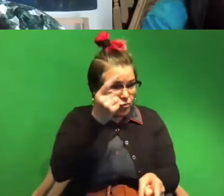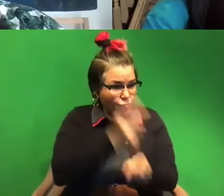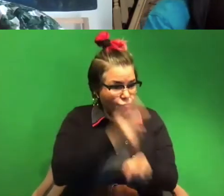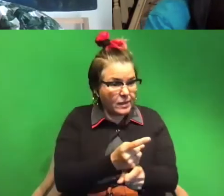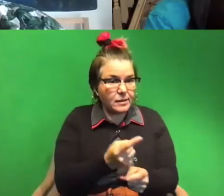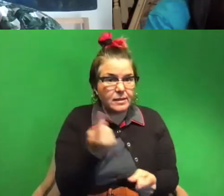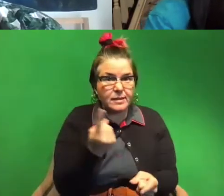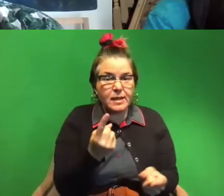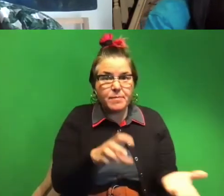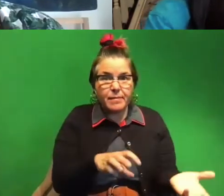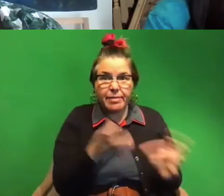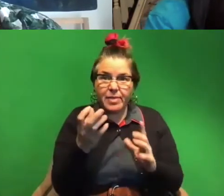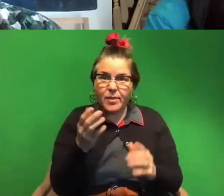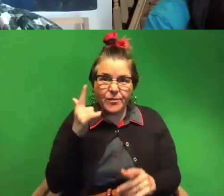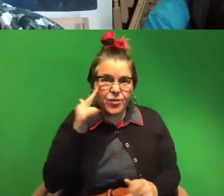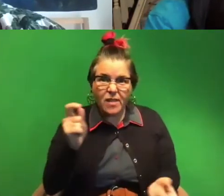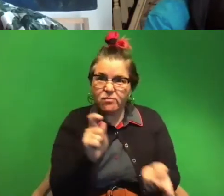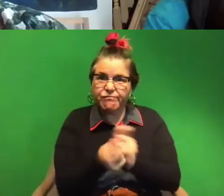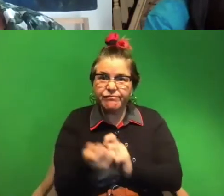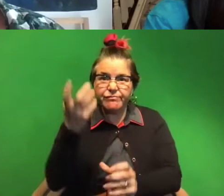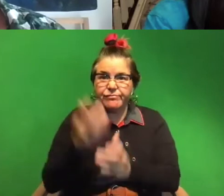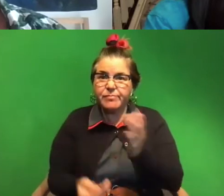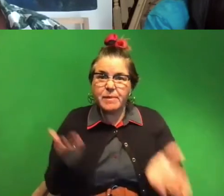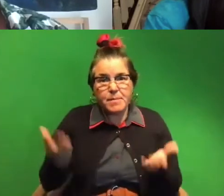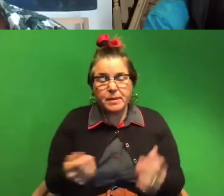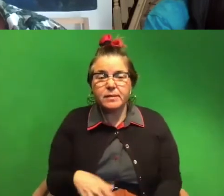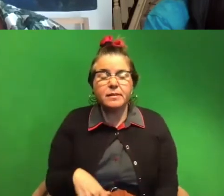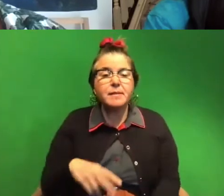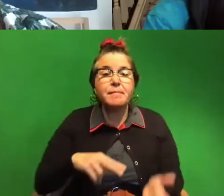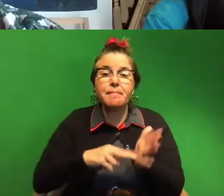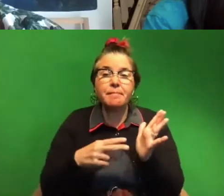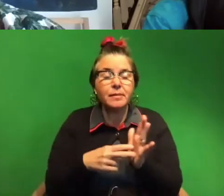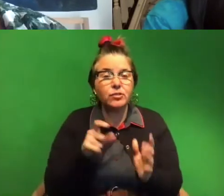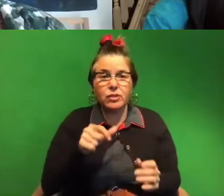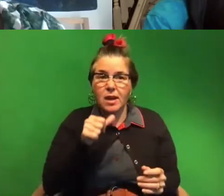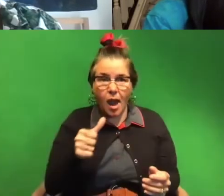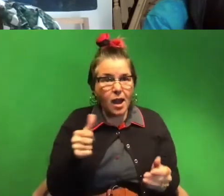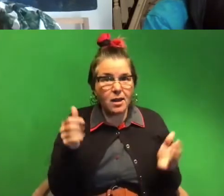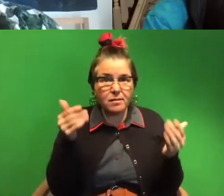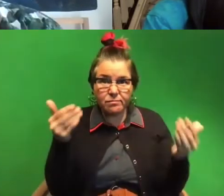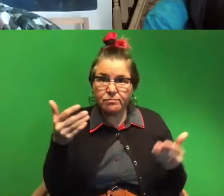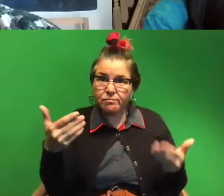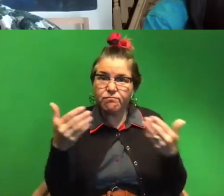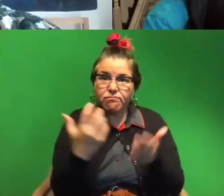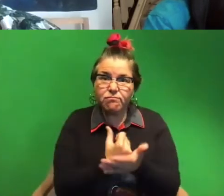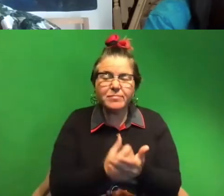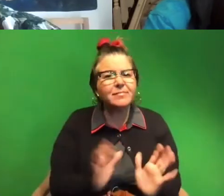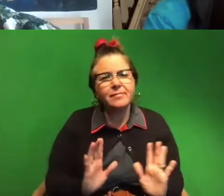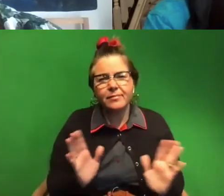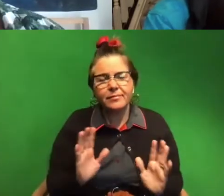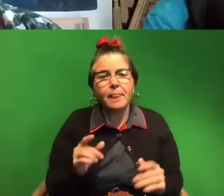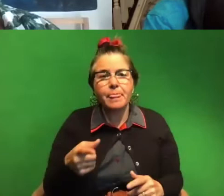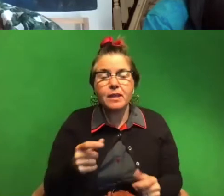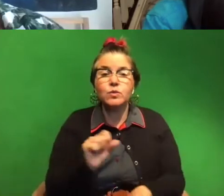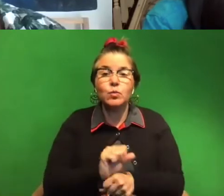might forever change. But that does not mean that you shouldn't do it. Doing this work is